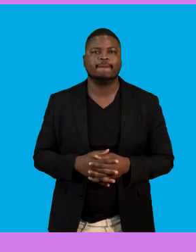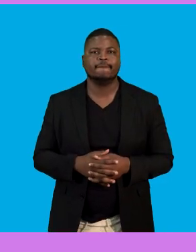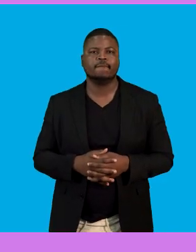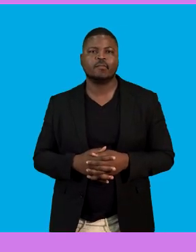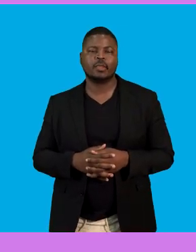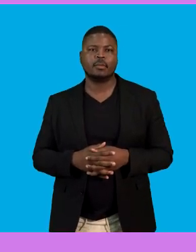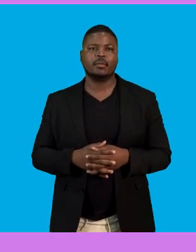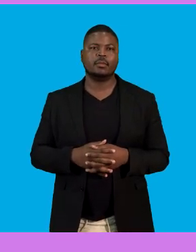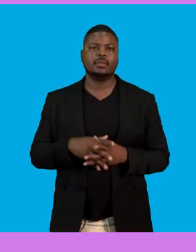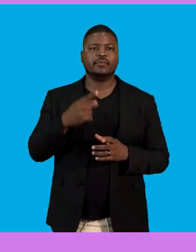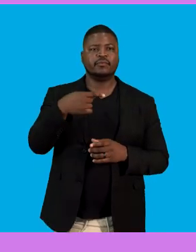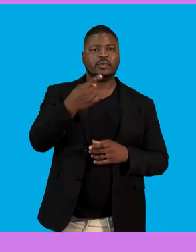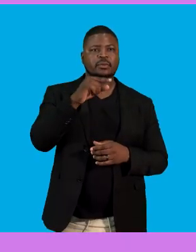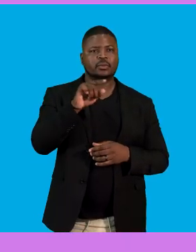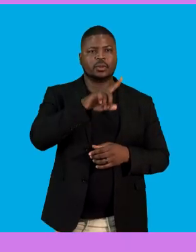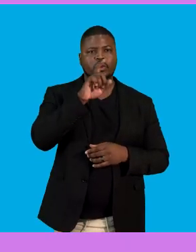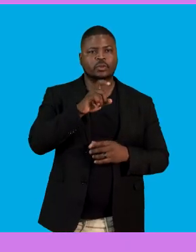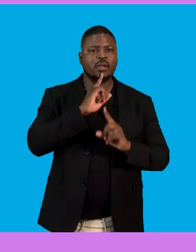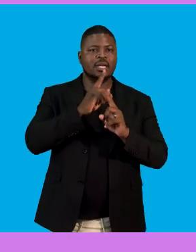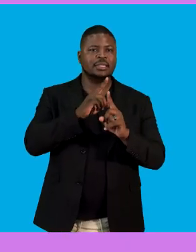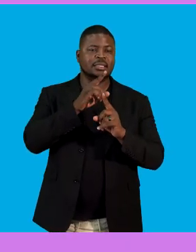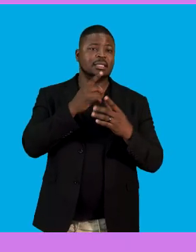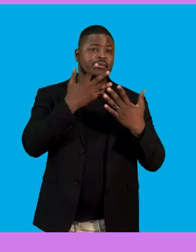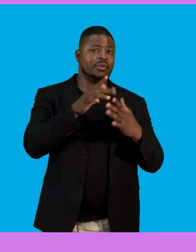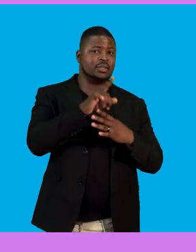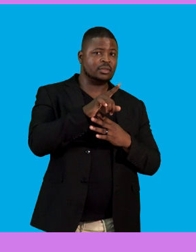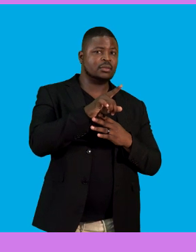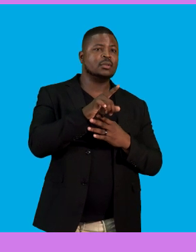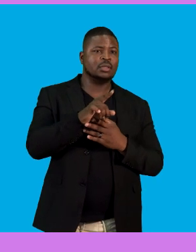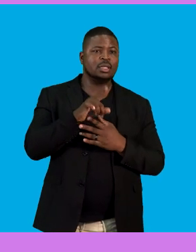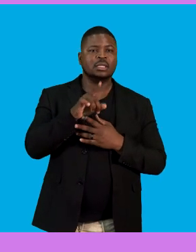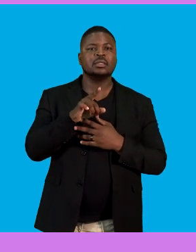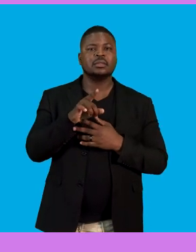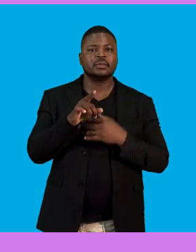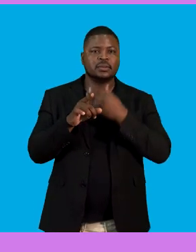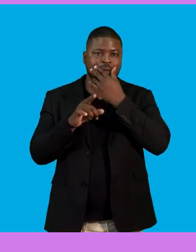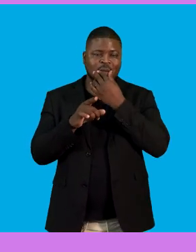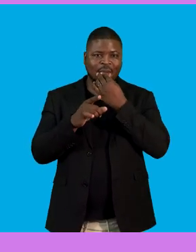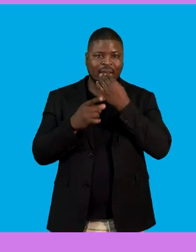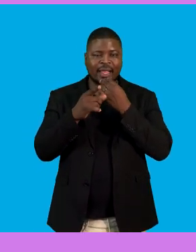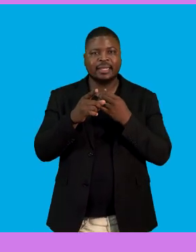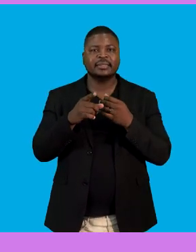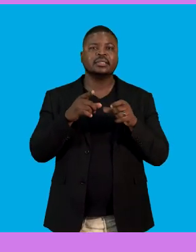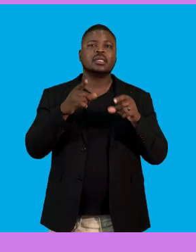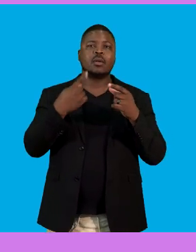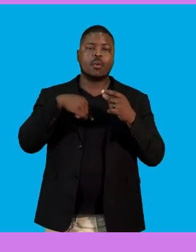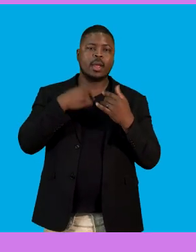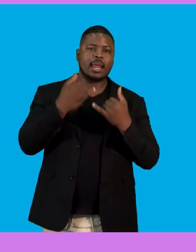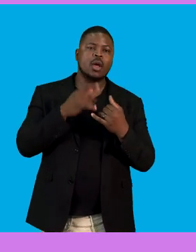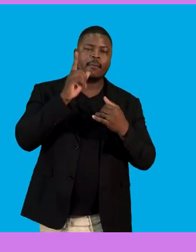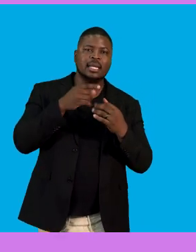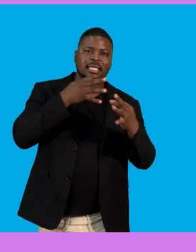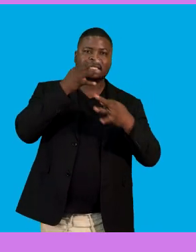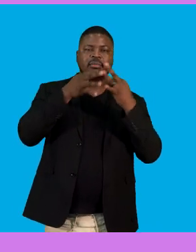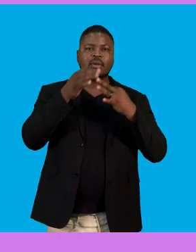so we just answered the first part of the question where we said, do you think this day was during the school holidays or not? We said not during the school holiday. So now we